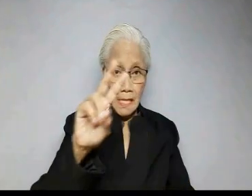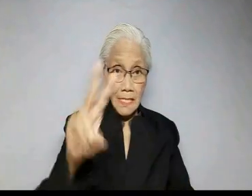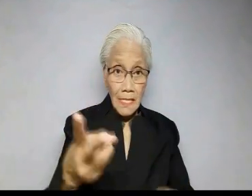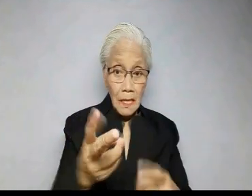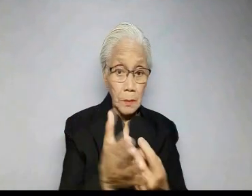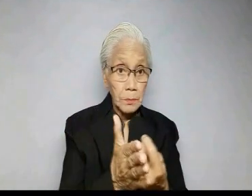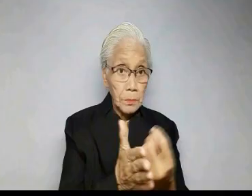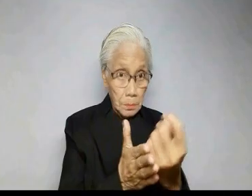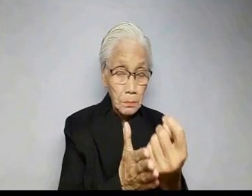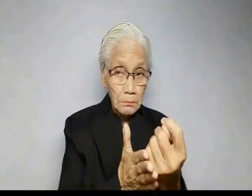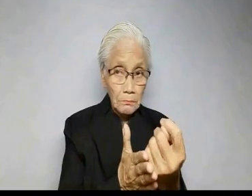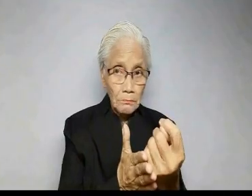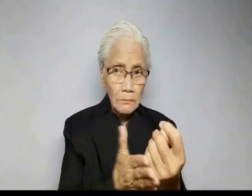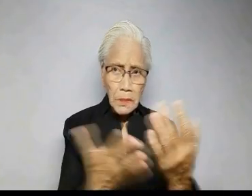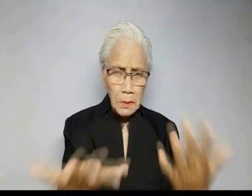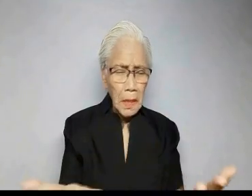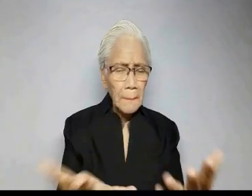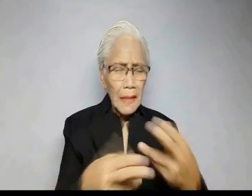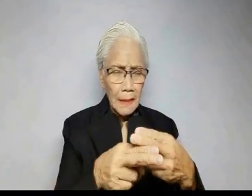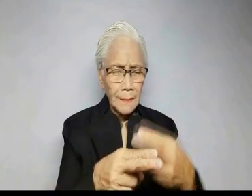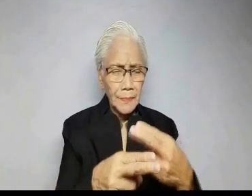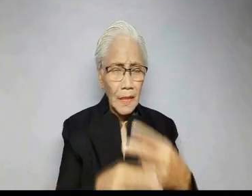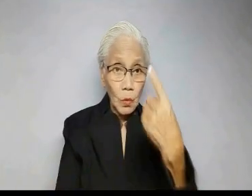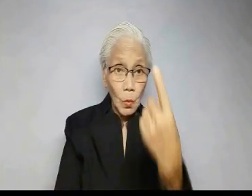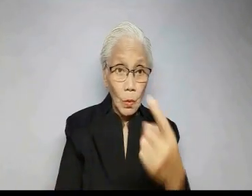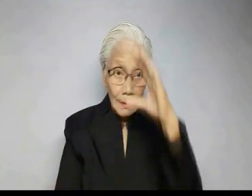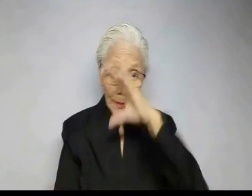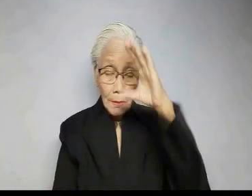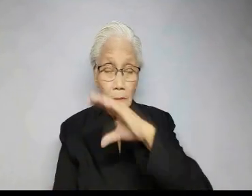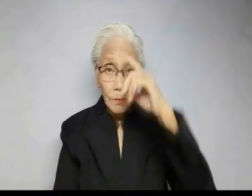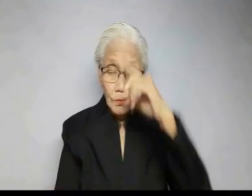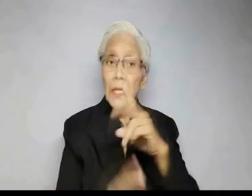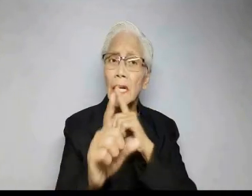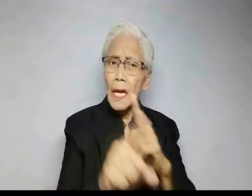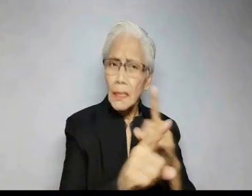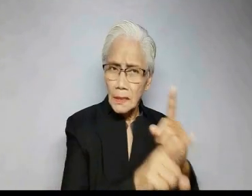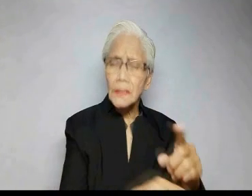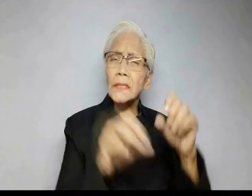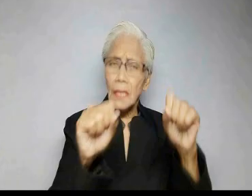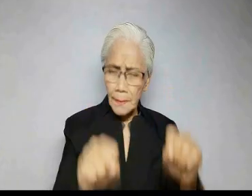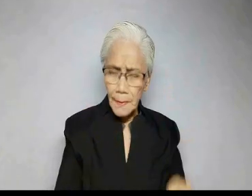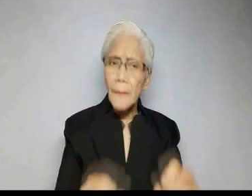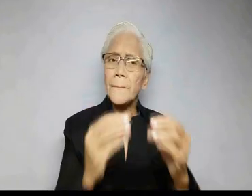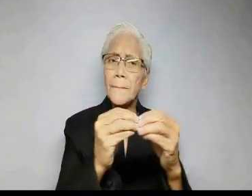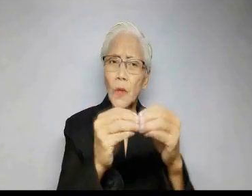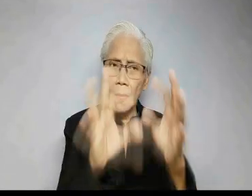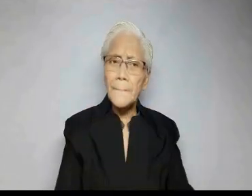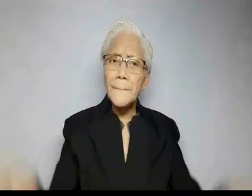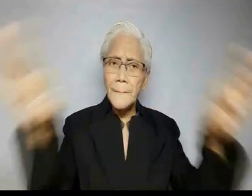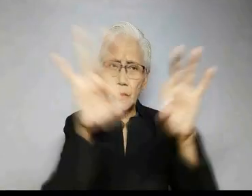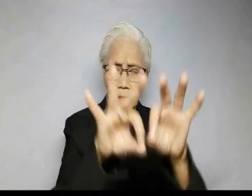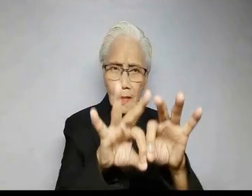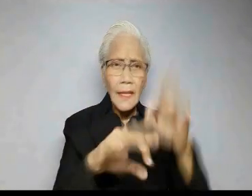truth as well, namely that one's search for answers can be more important